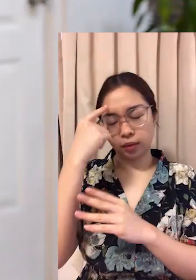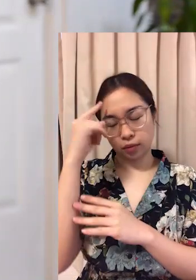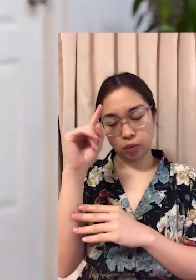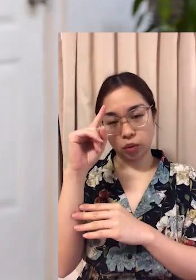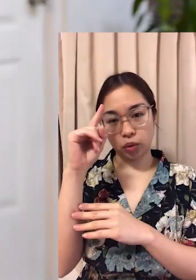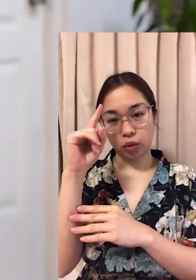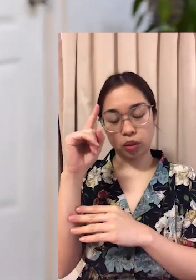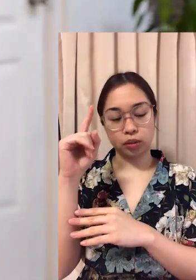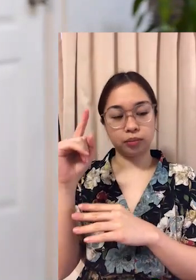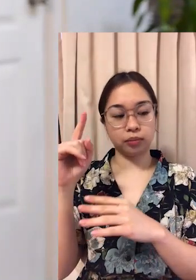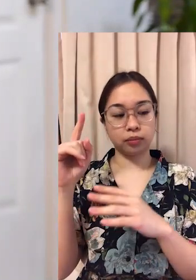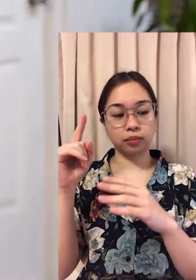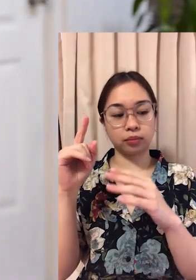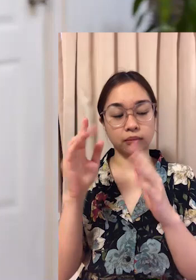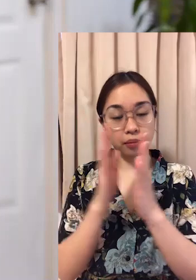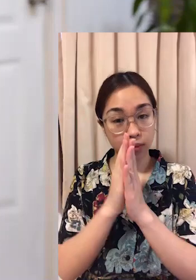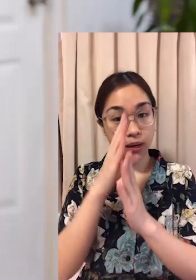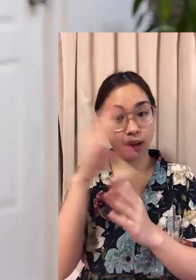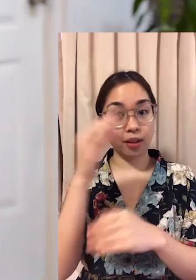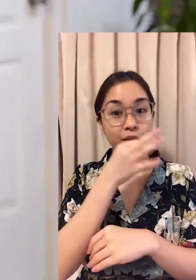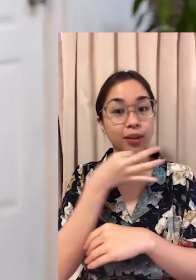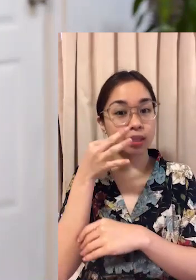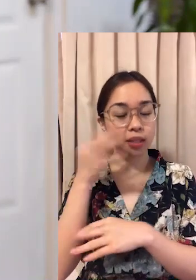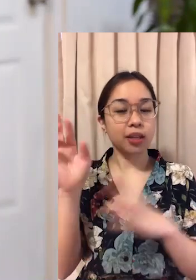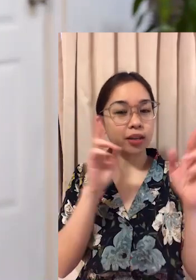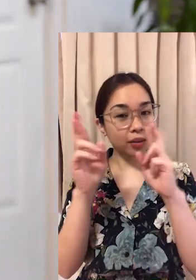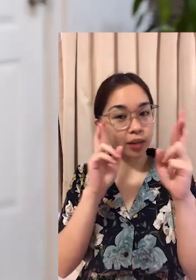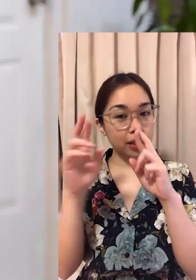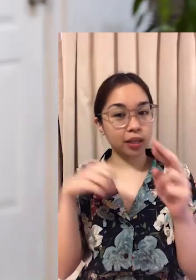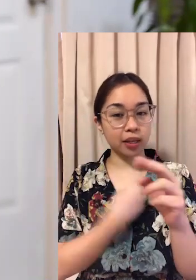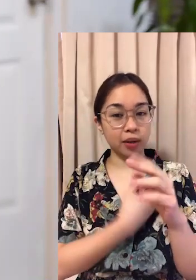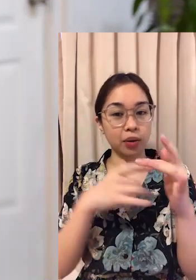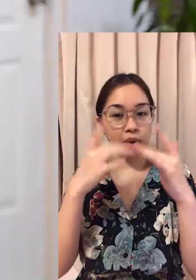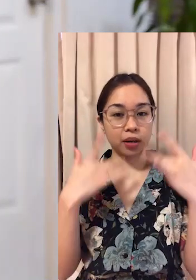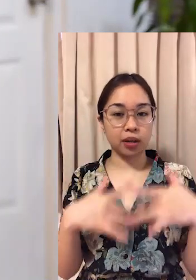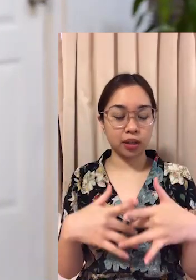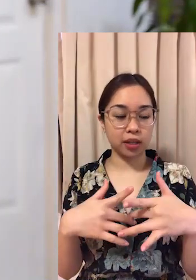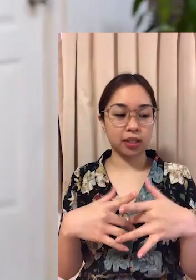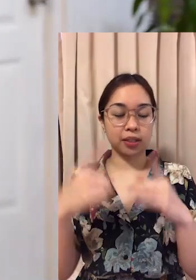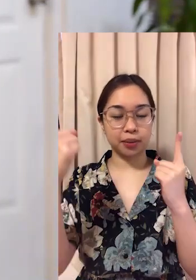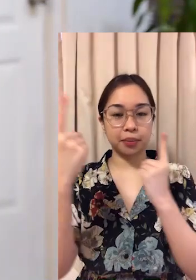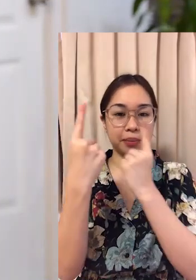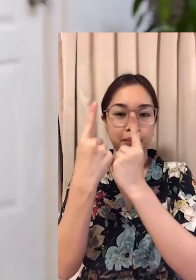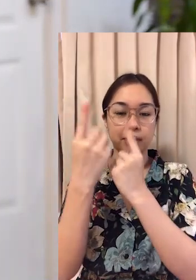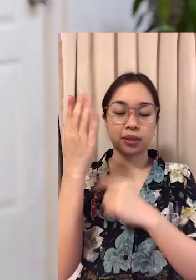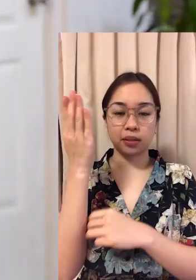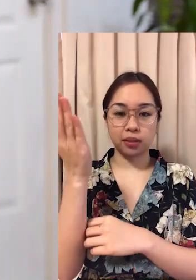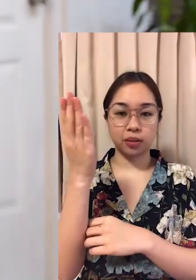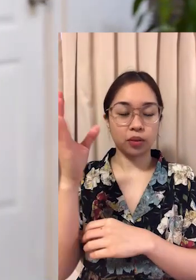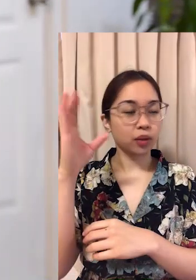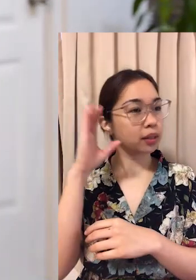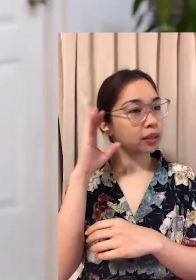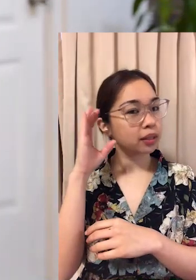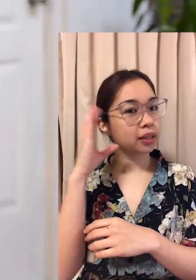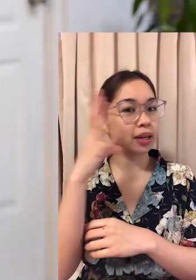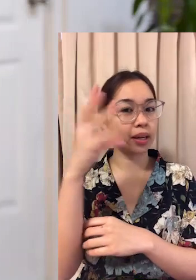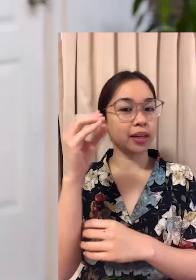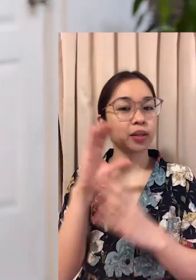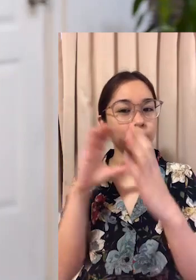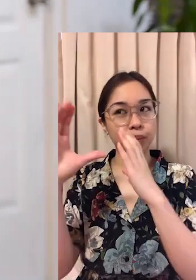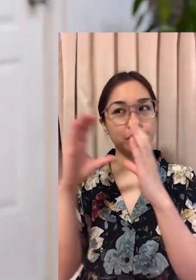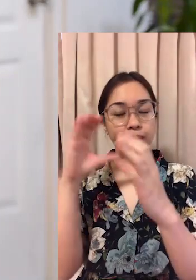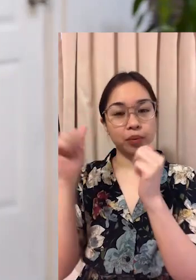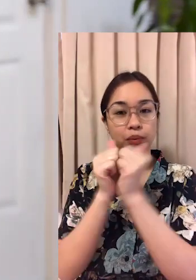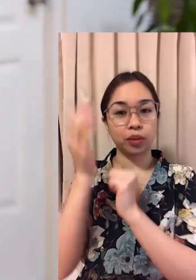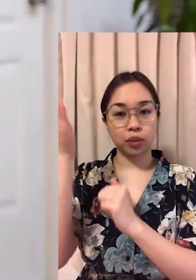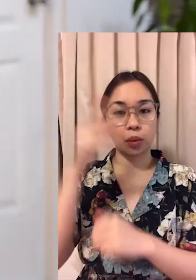ask that You enable our hearts to get ready to meet You, humble ourselves before You, and hear from You in a